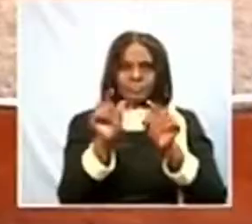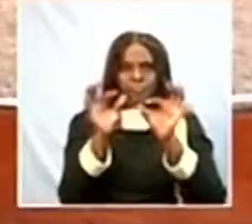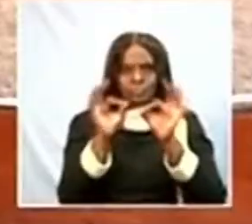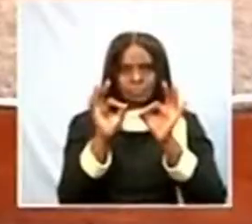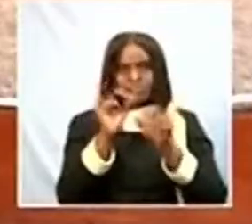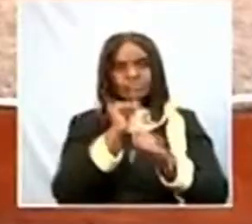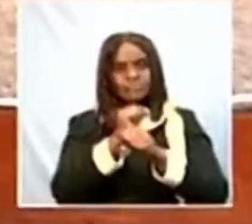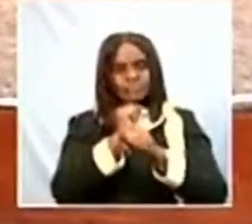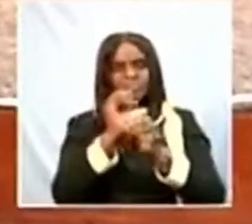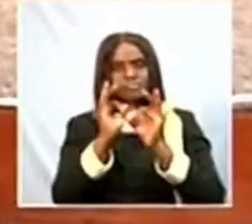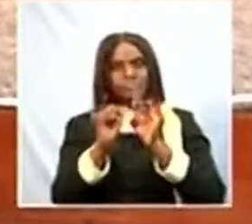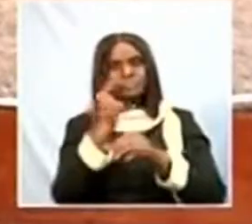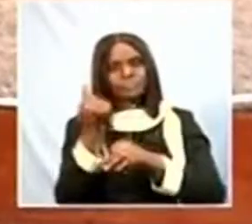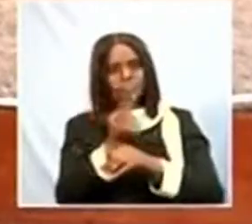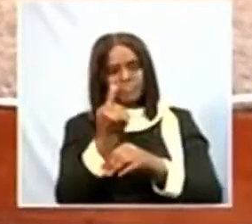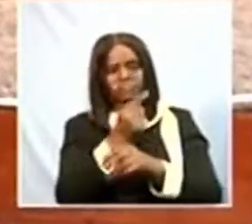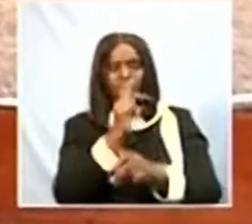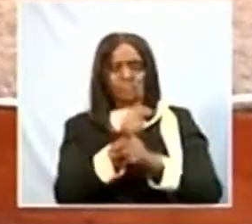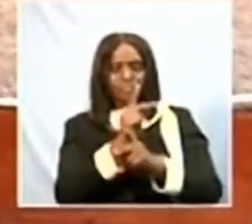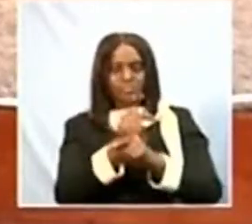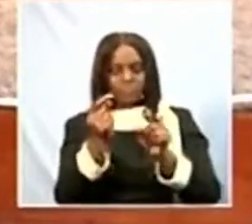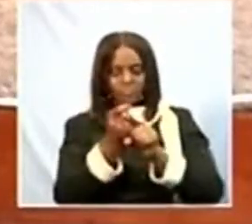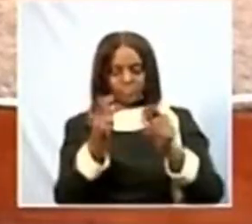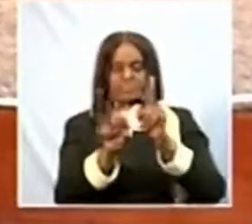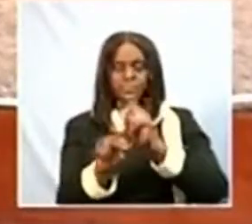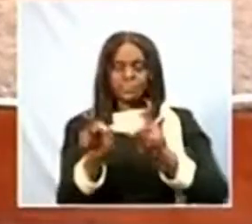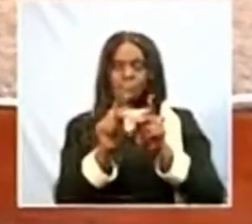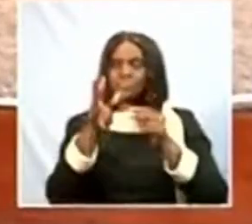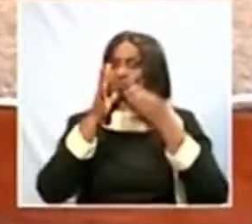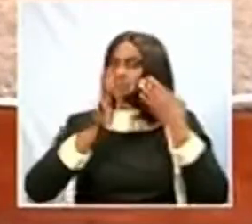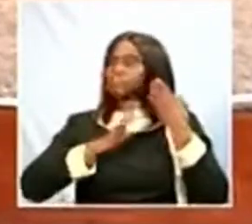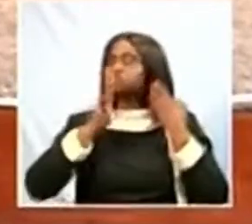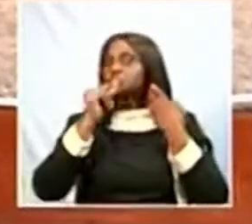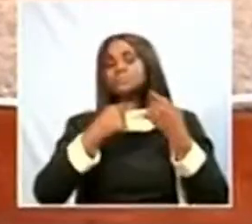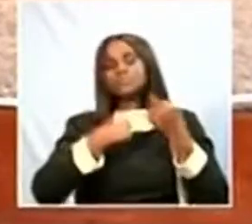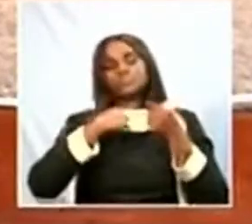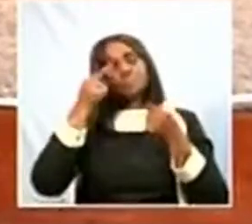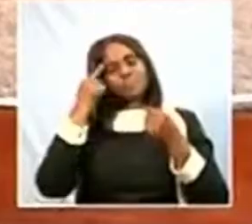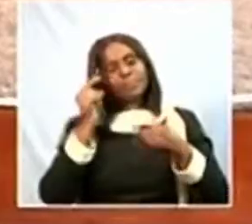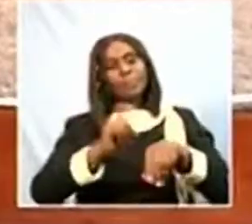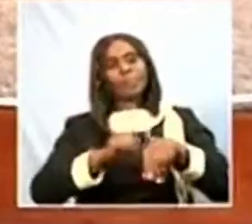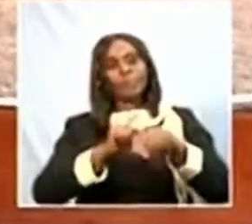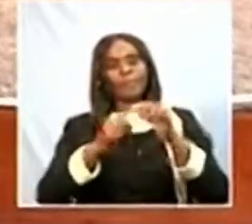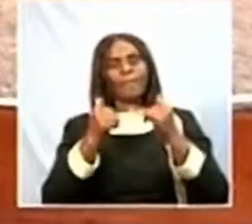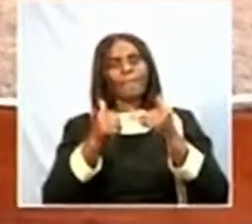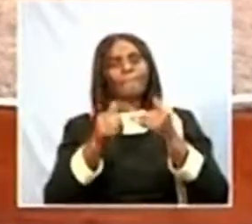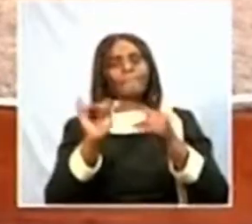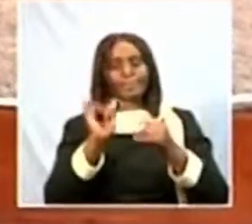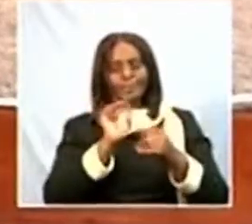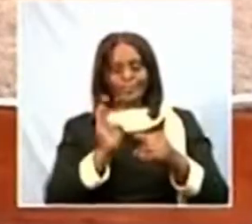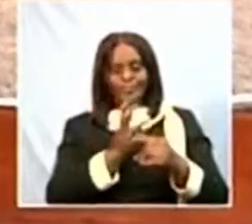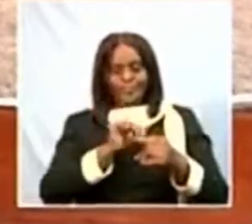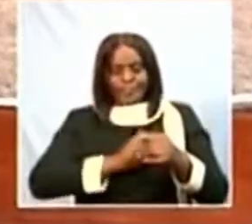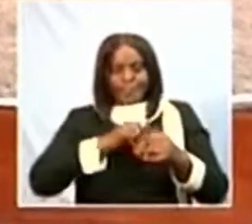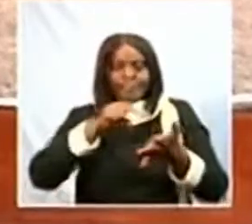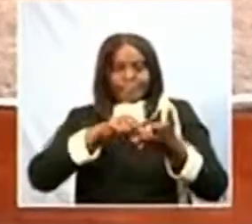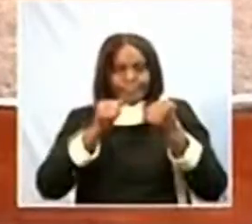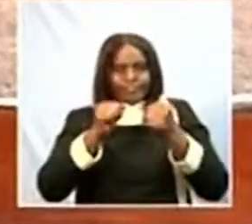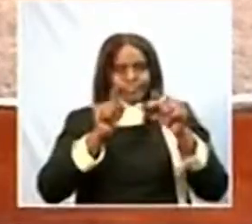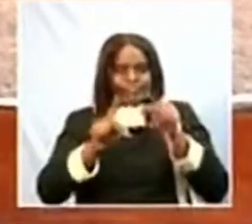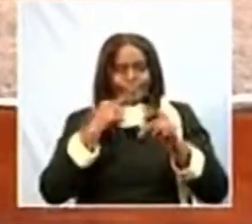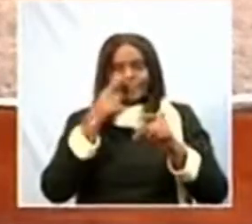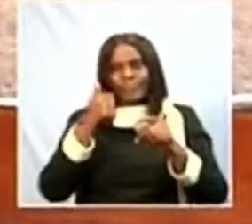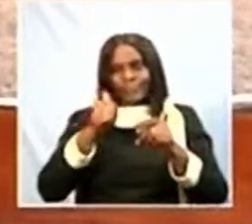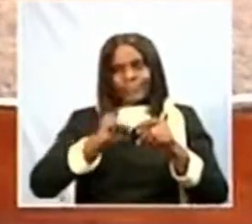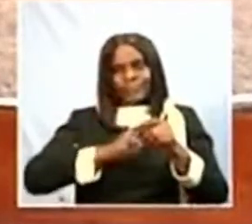enough if only upheld by the general public. Madam Speaker, I think it is high time now that we rise up as the people,